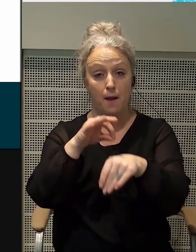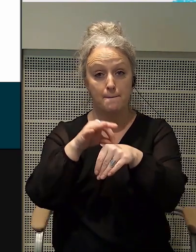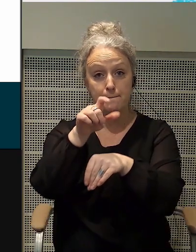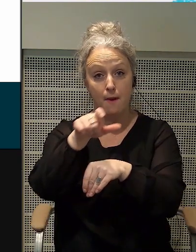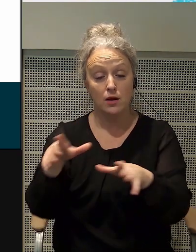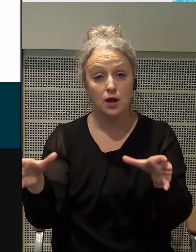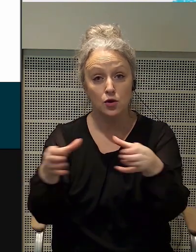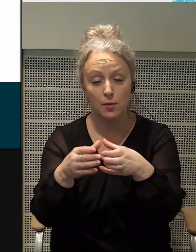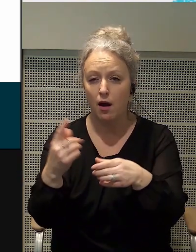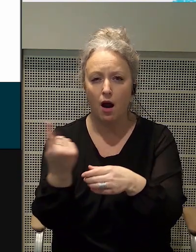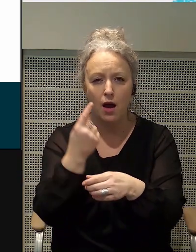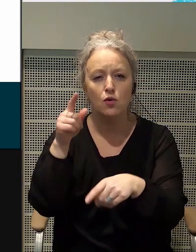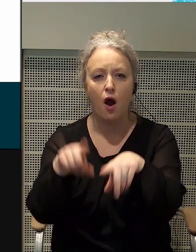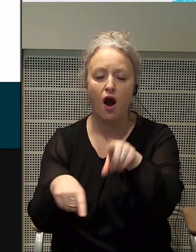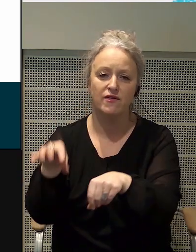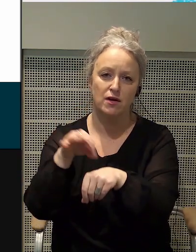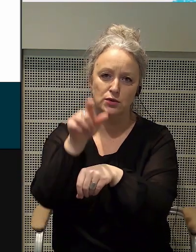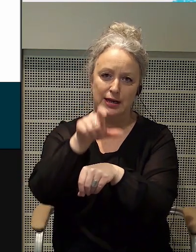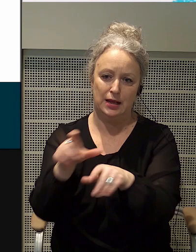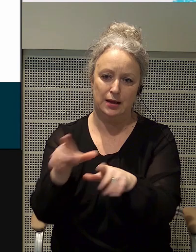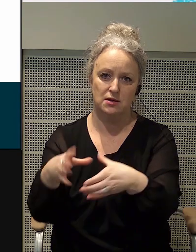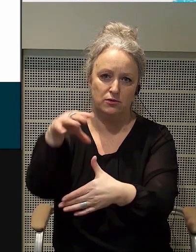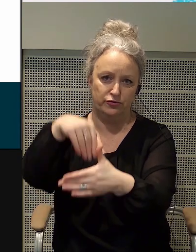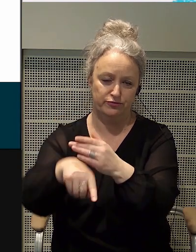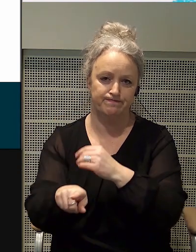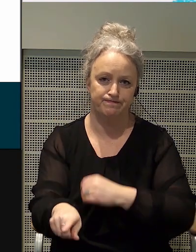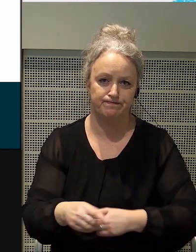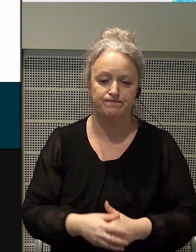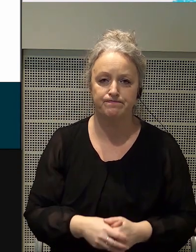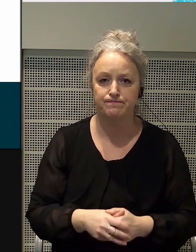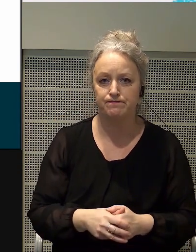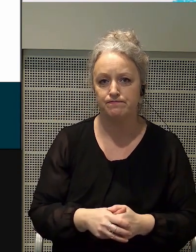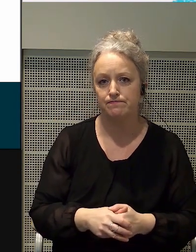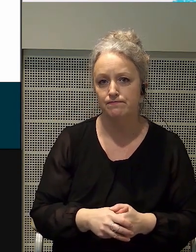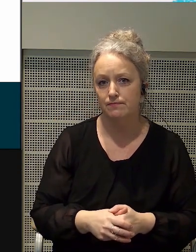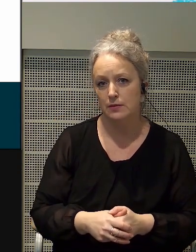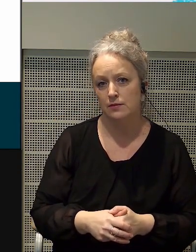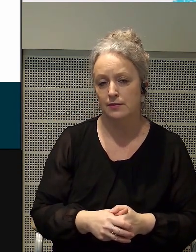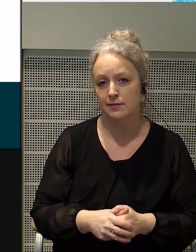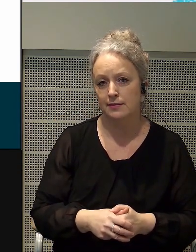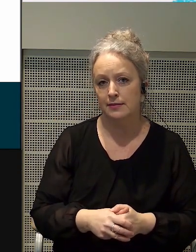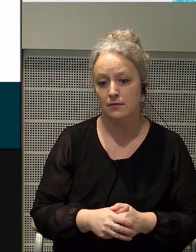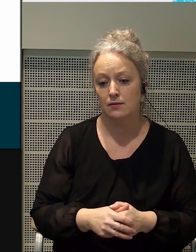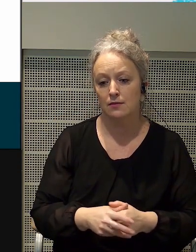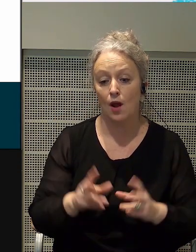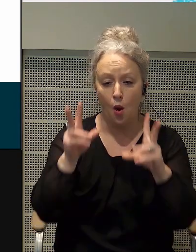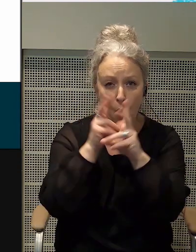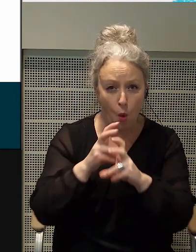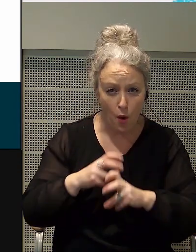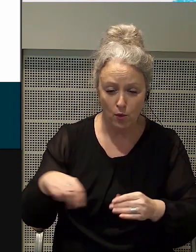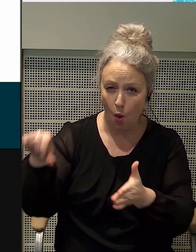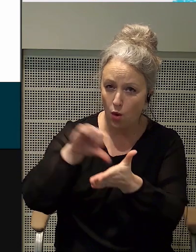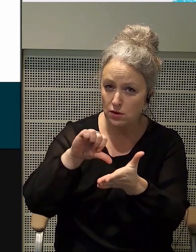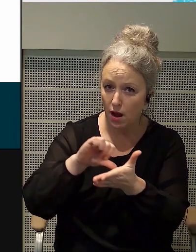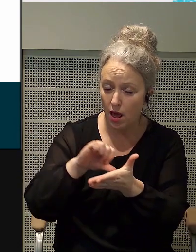rare diseases. Many of our studies were in 30 patients, maybe 50 patients, no